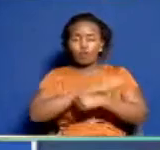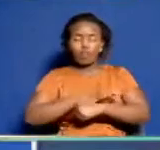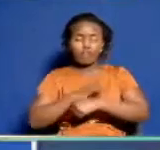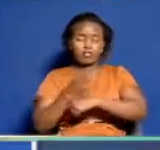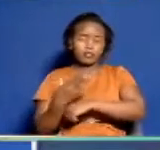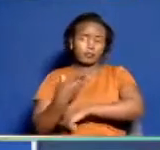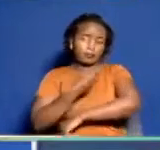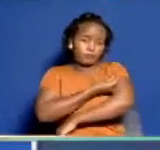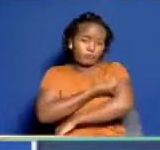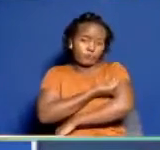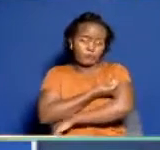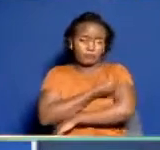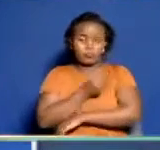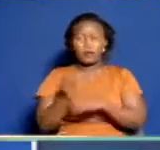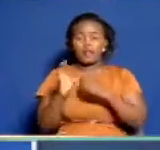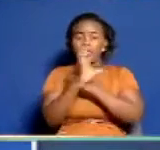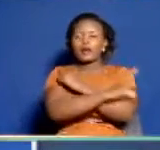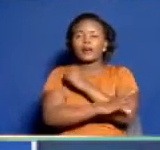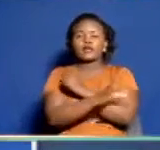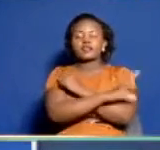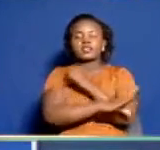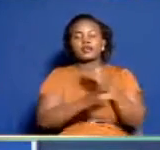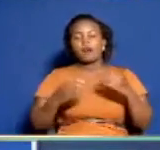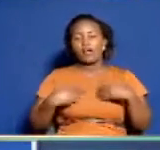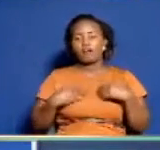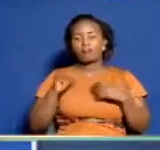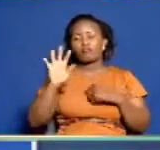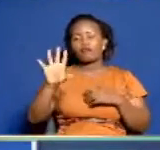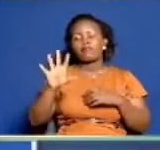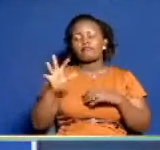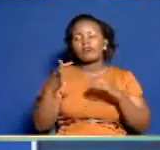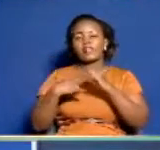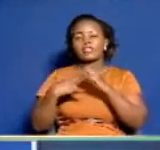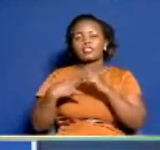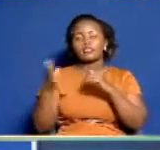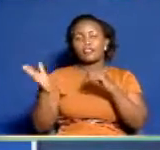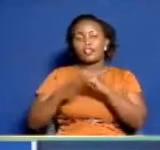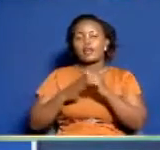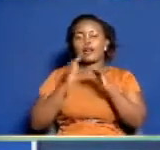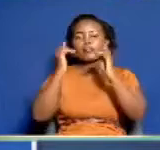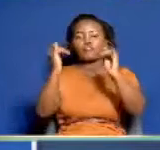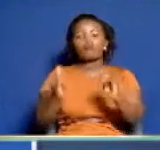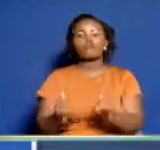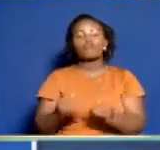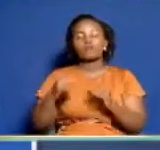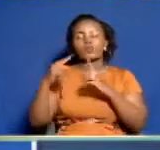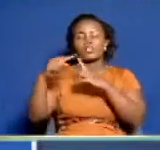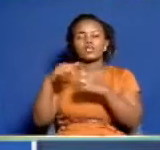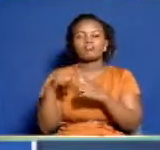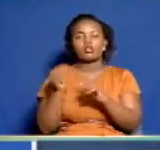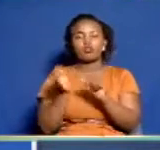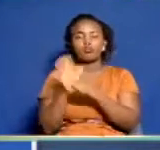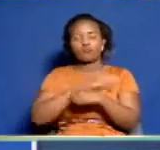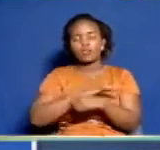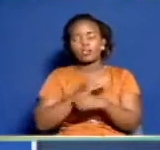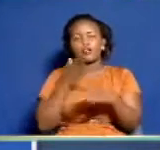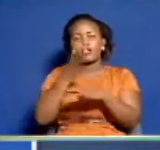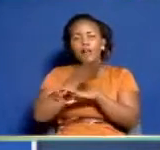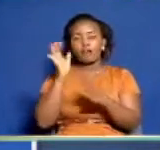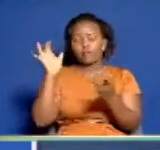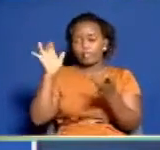population. This as the country recorded 589 new coronavirus infections from a sample size of